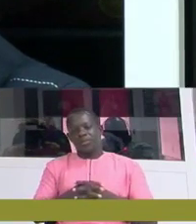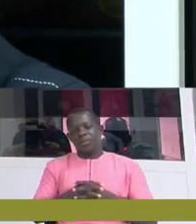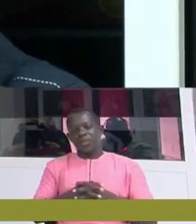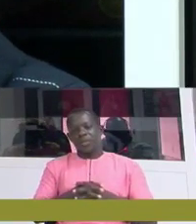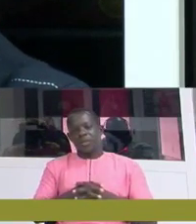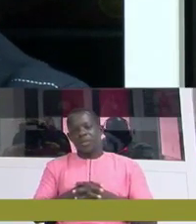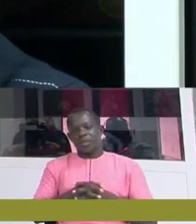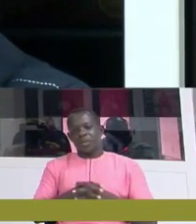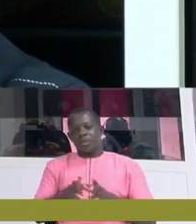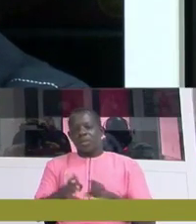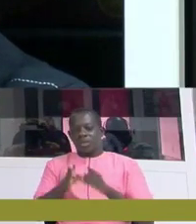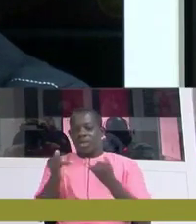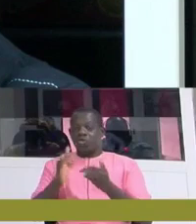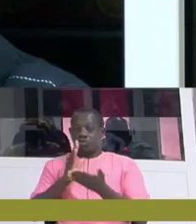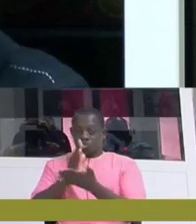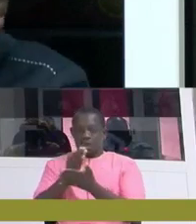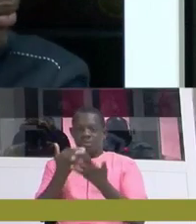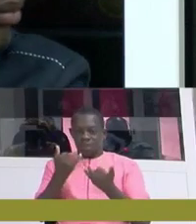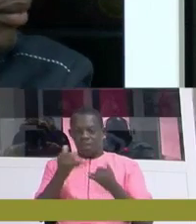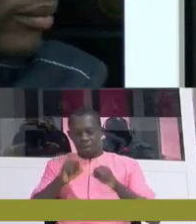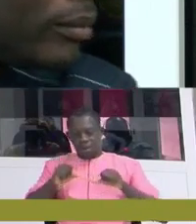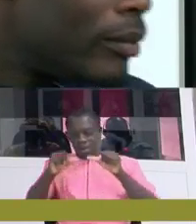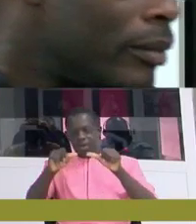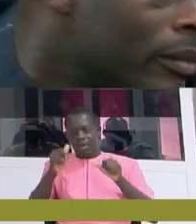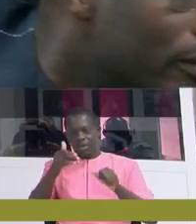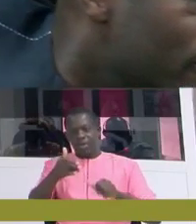Thank you. We leave it at that for now.